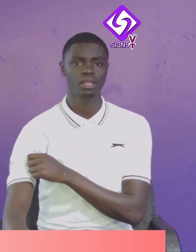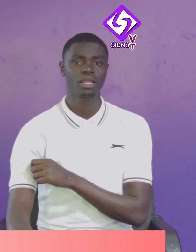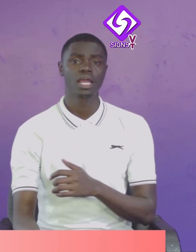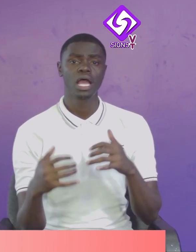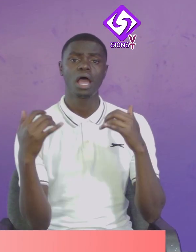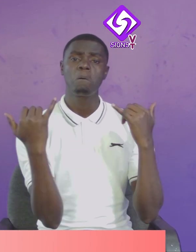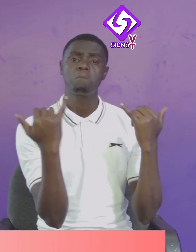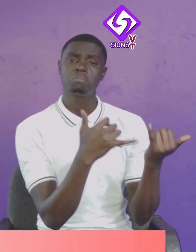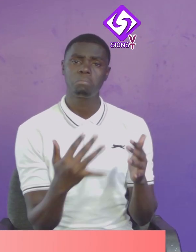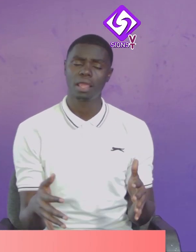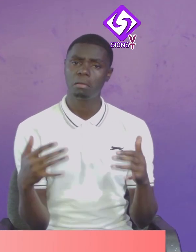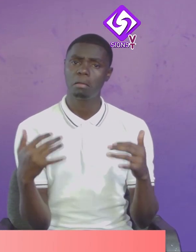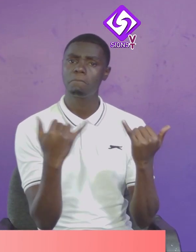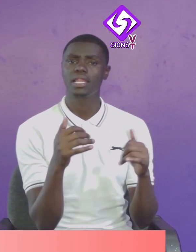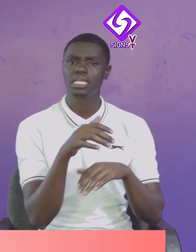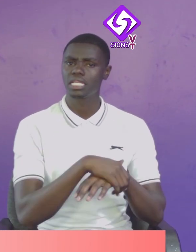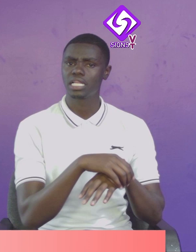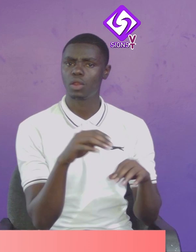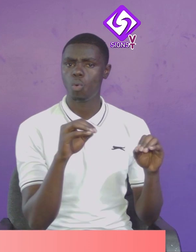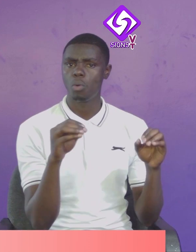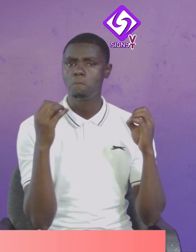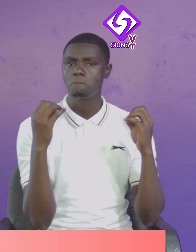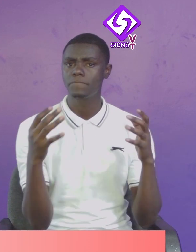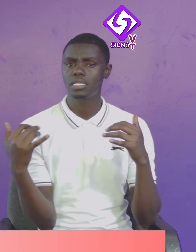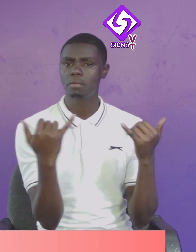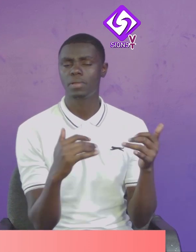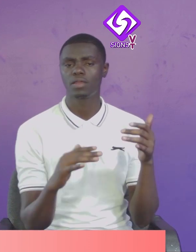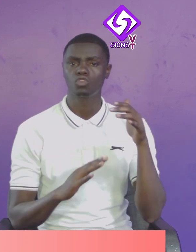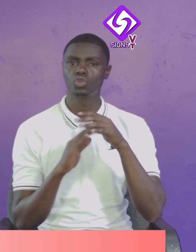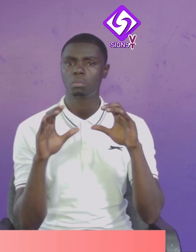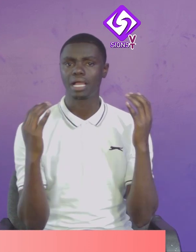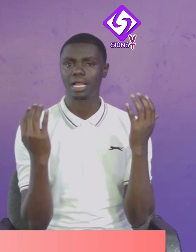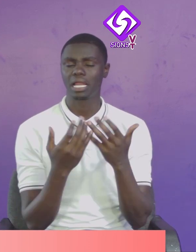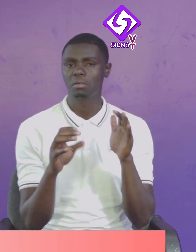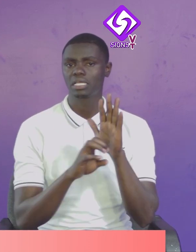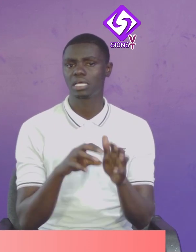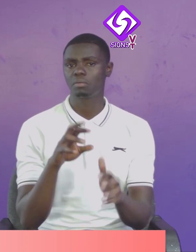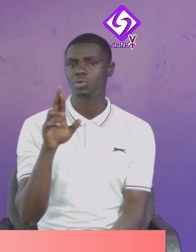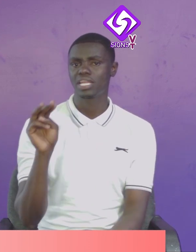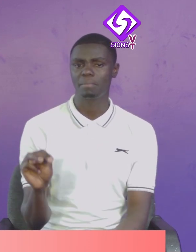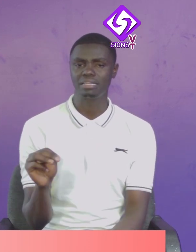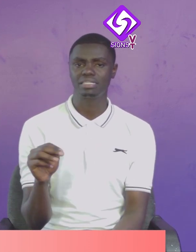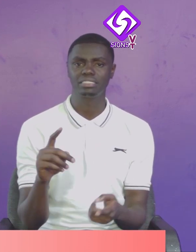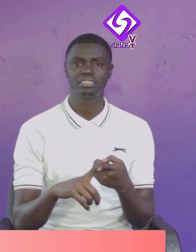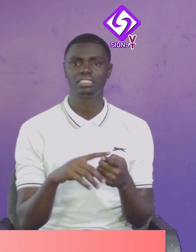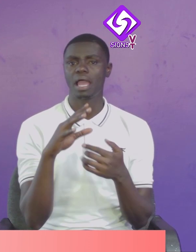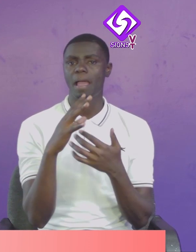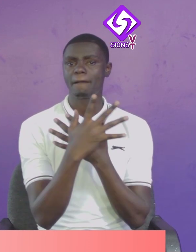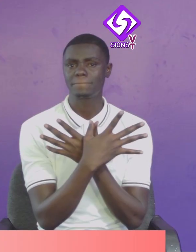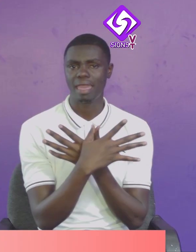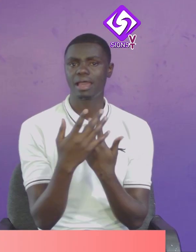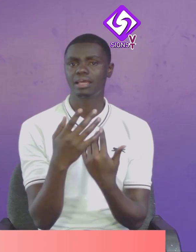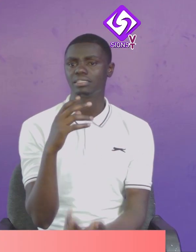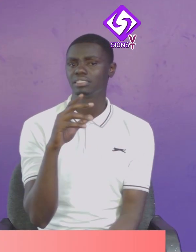players are not playing in England, most of them are playing for top clubs like Real Madrid, right, Bayern Munich, right, that is